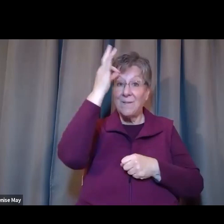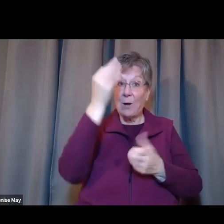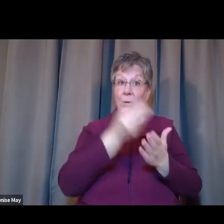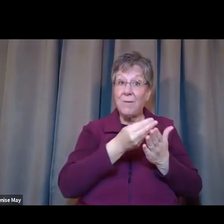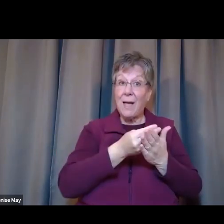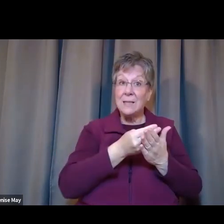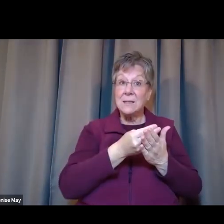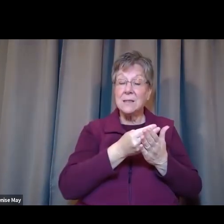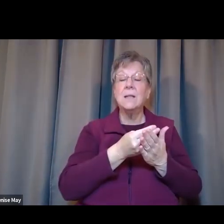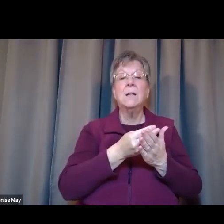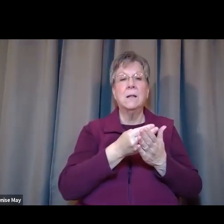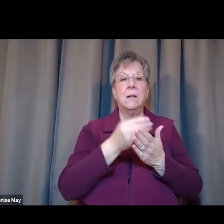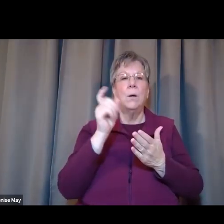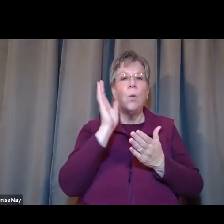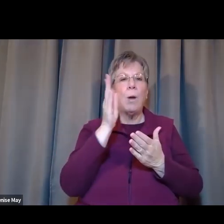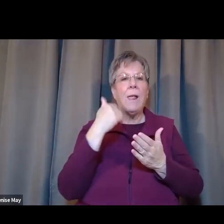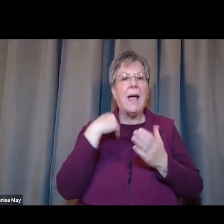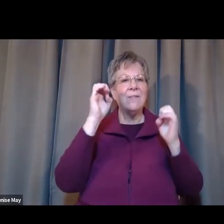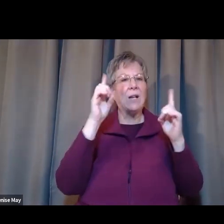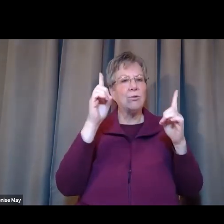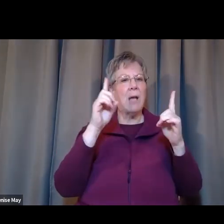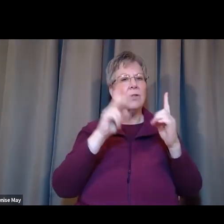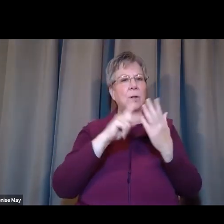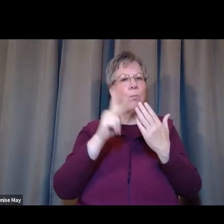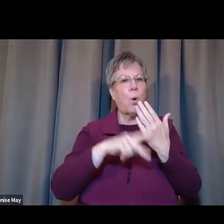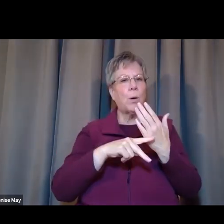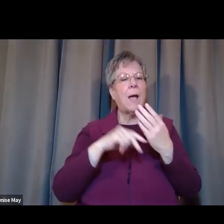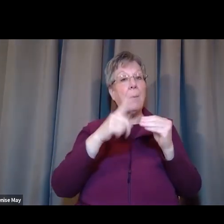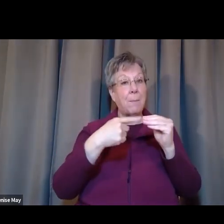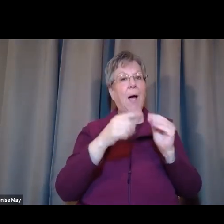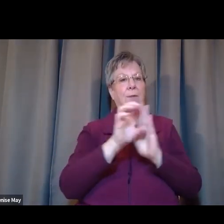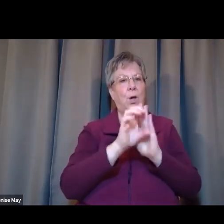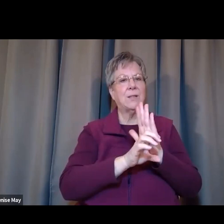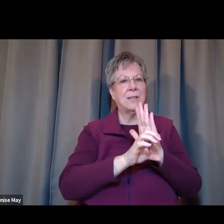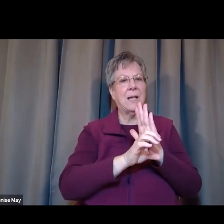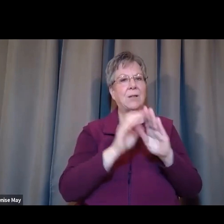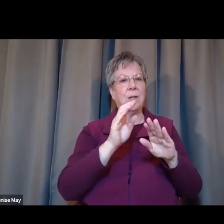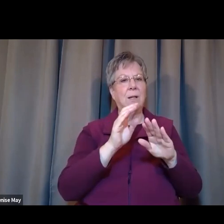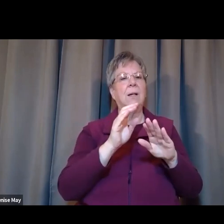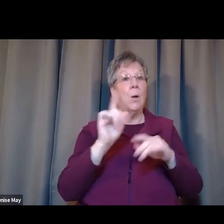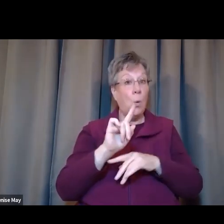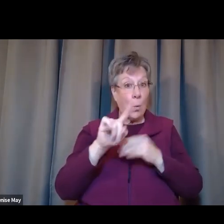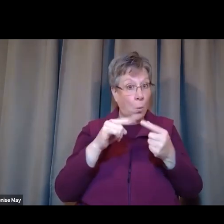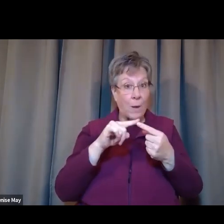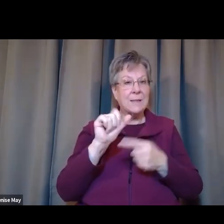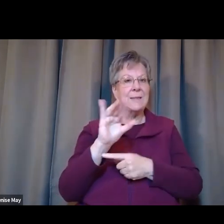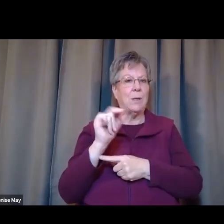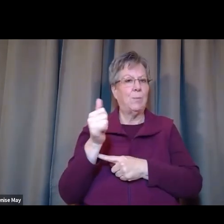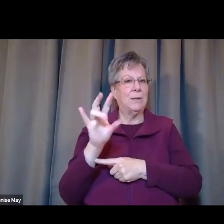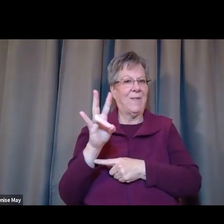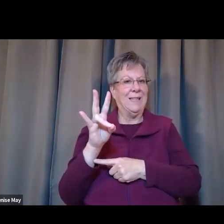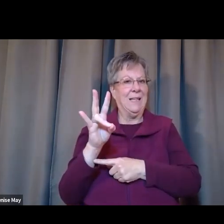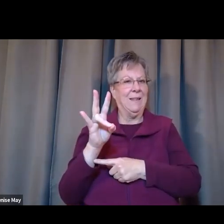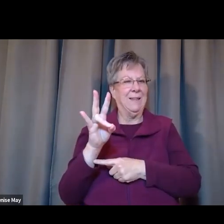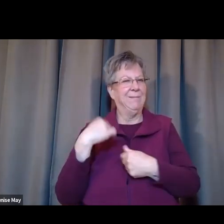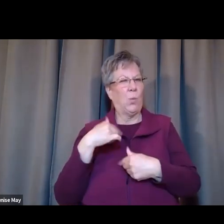fiscal year shall hold an educational program on the United States Constitution on September 17th of such year. I guess we're